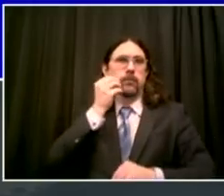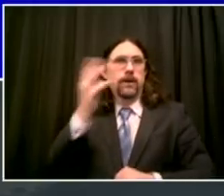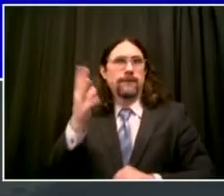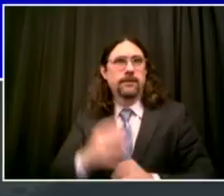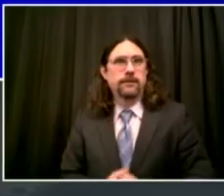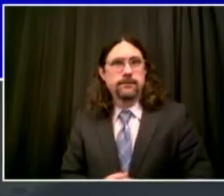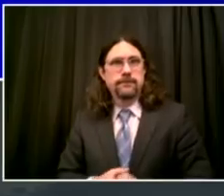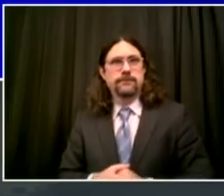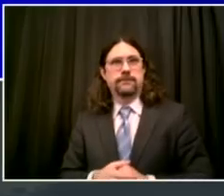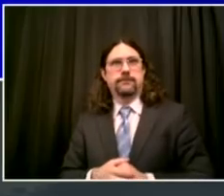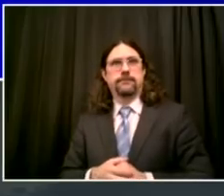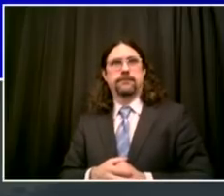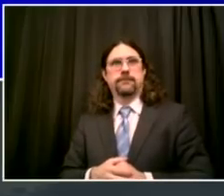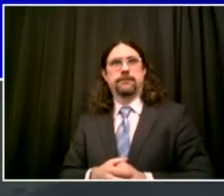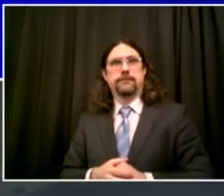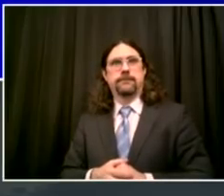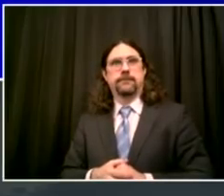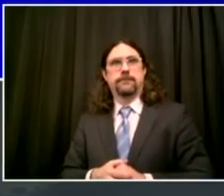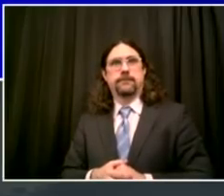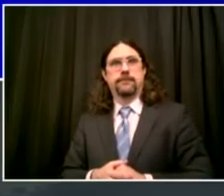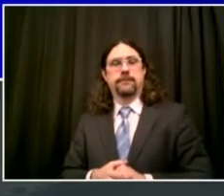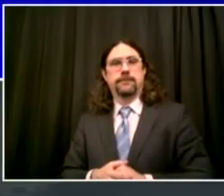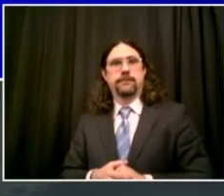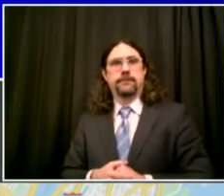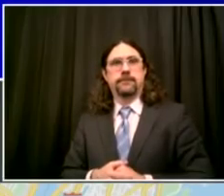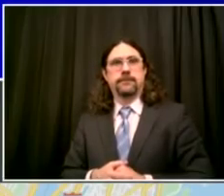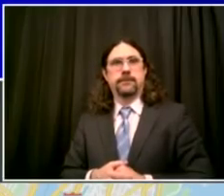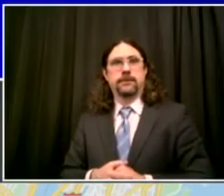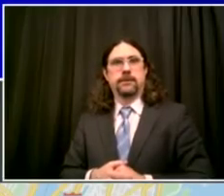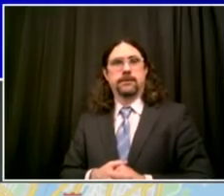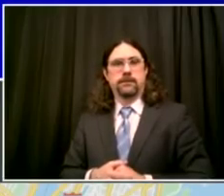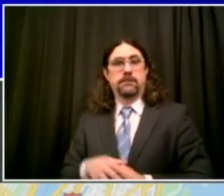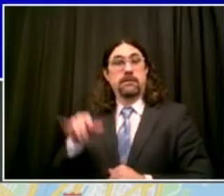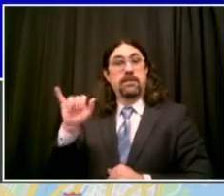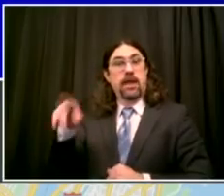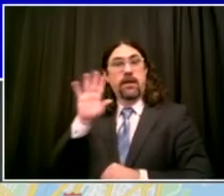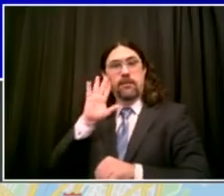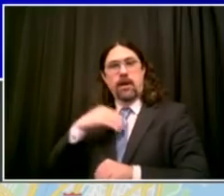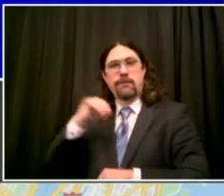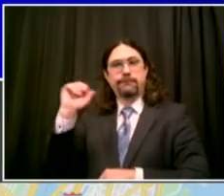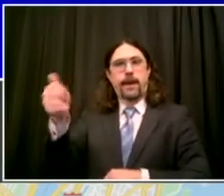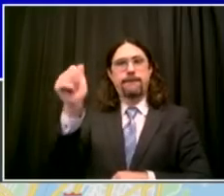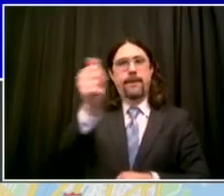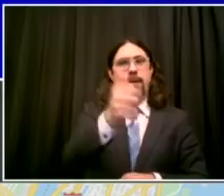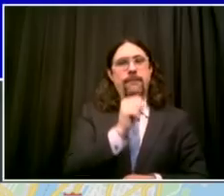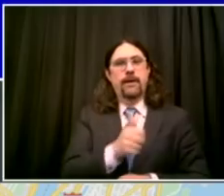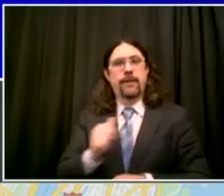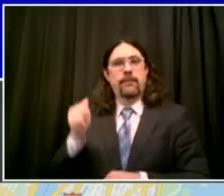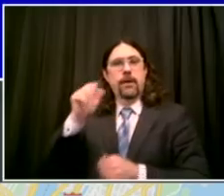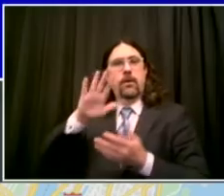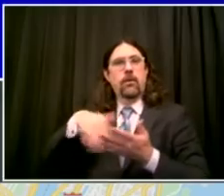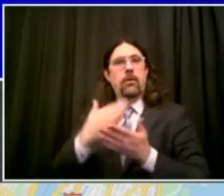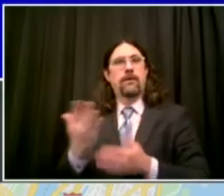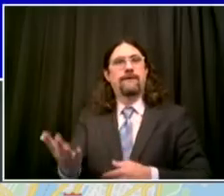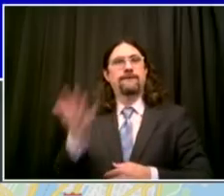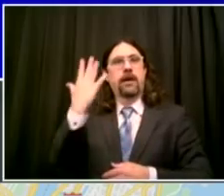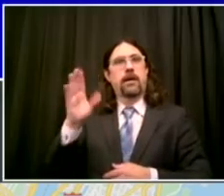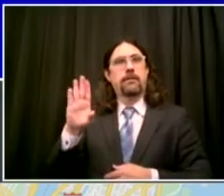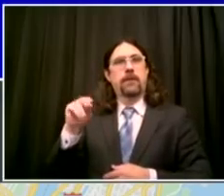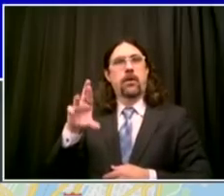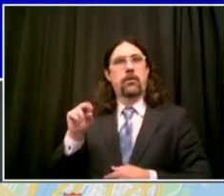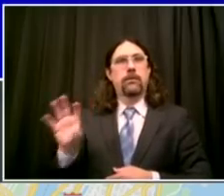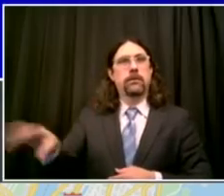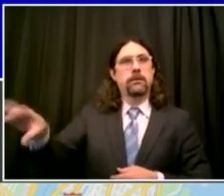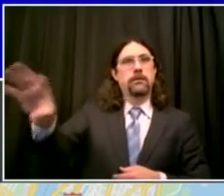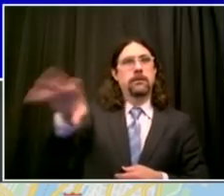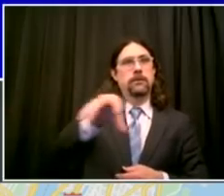Locations across all 5 boroughs. We're going to start with 16 more sites that will be opening on June 1st through